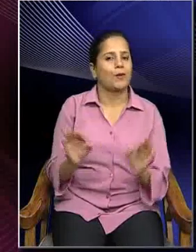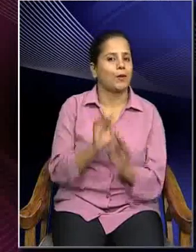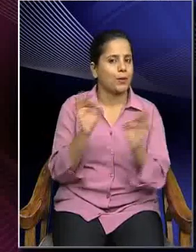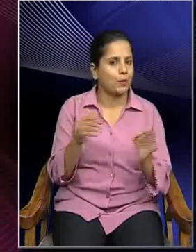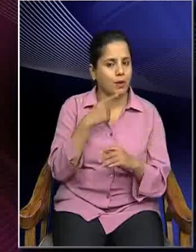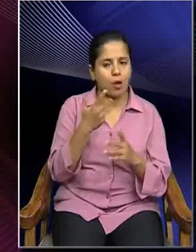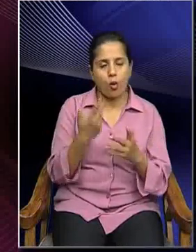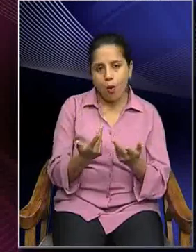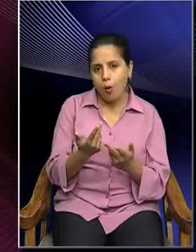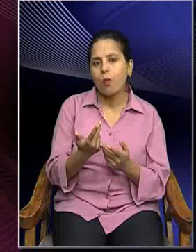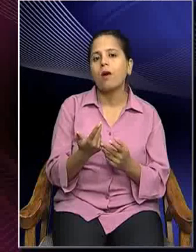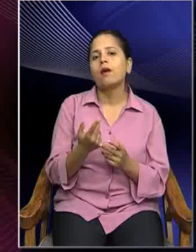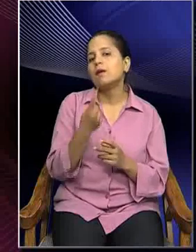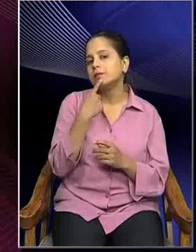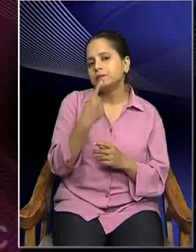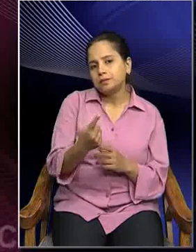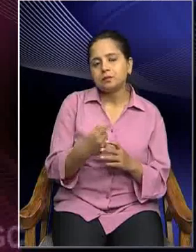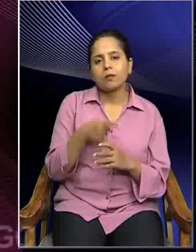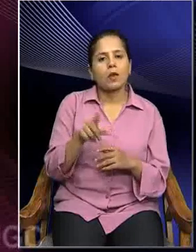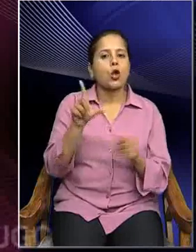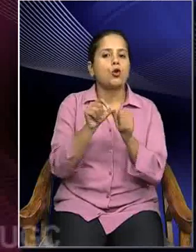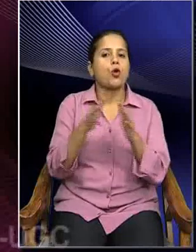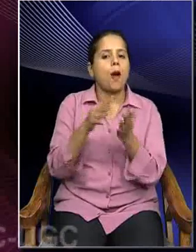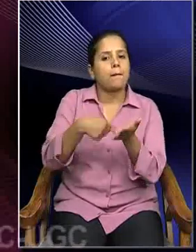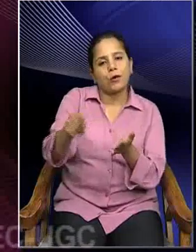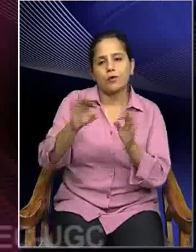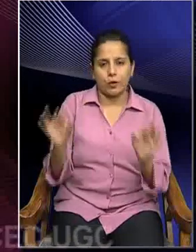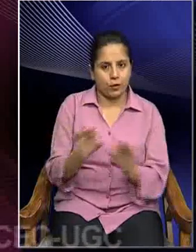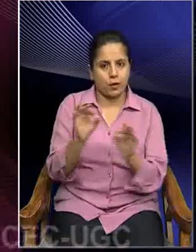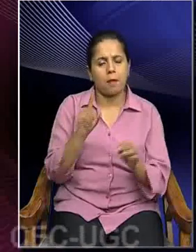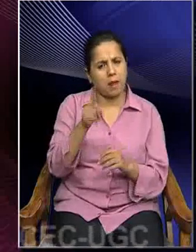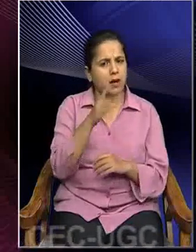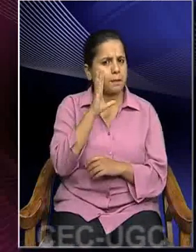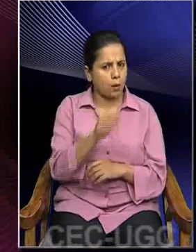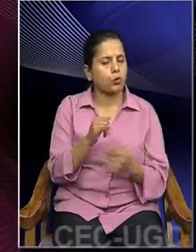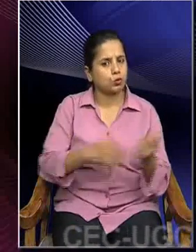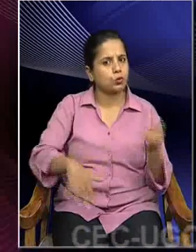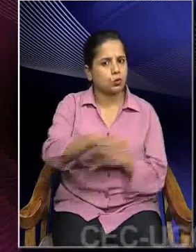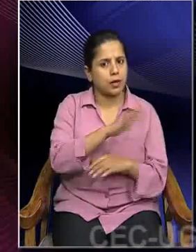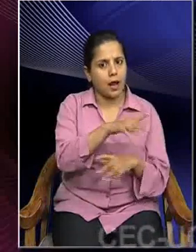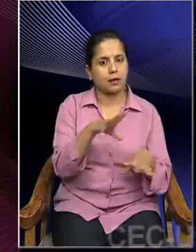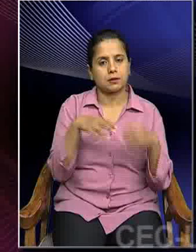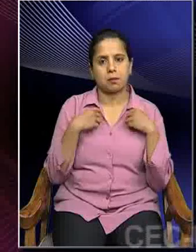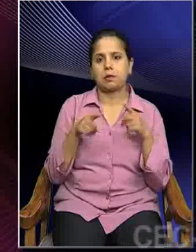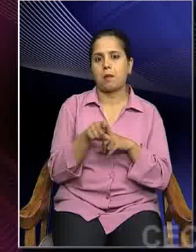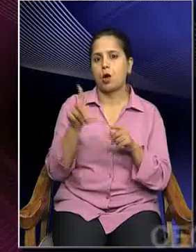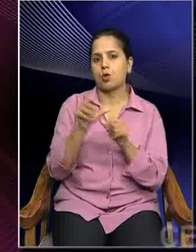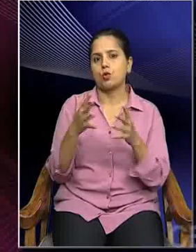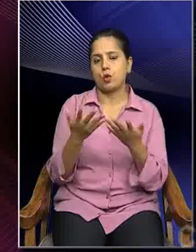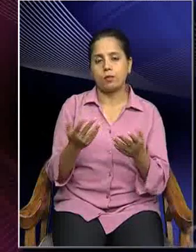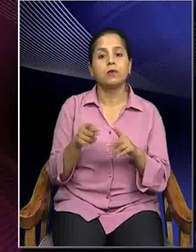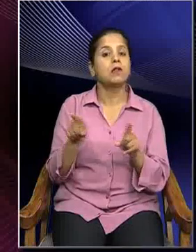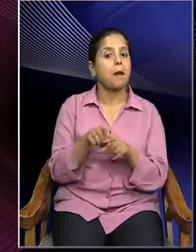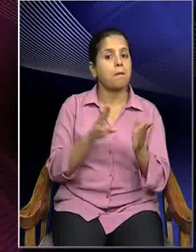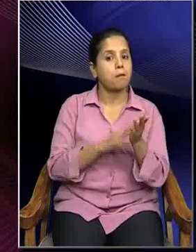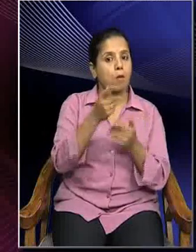are no kind of legal sanctions to ensure its acceptance. Like mores